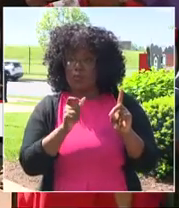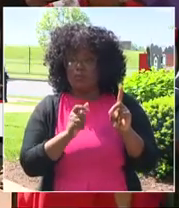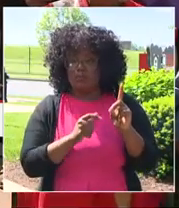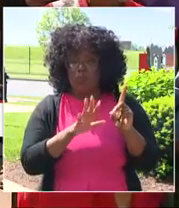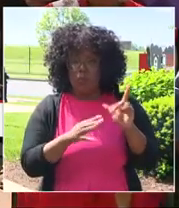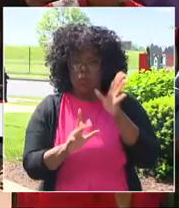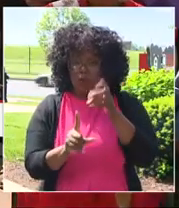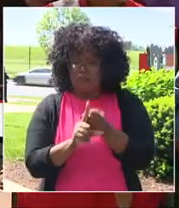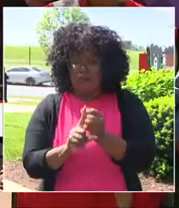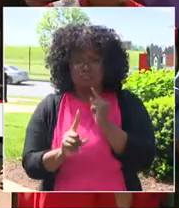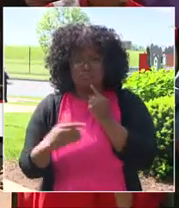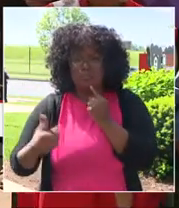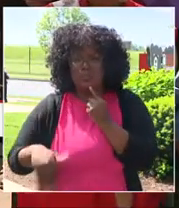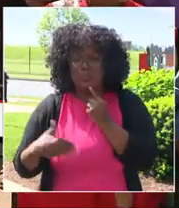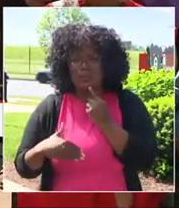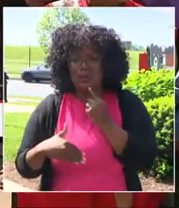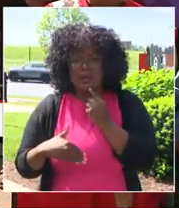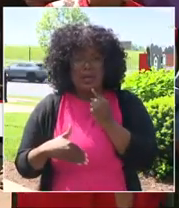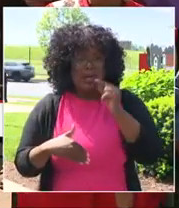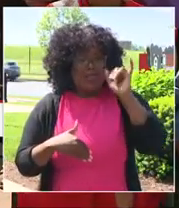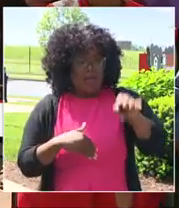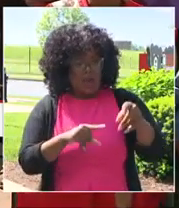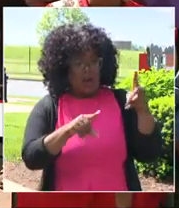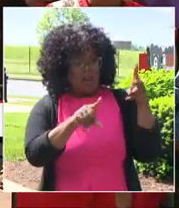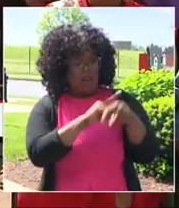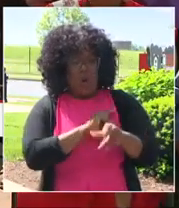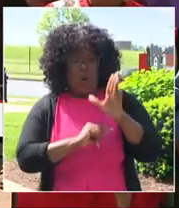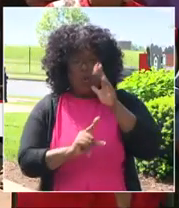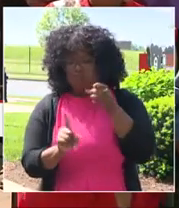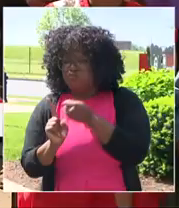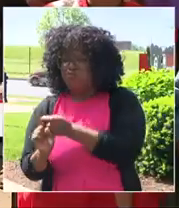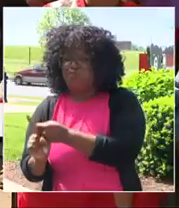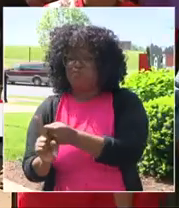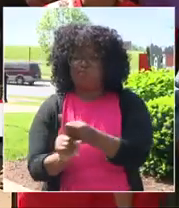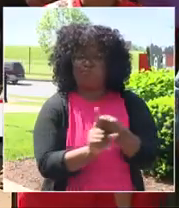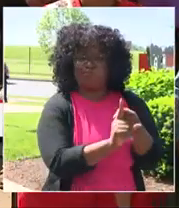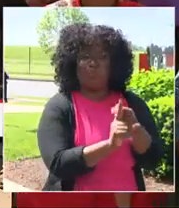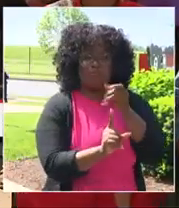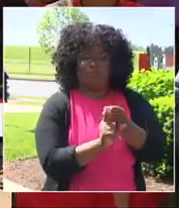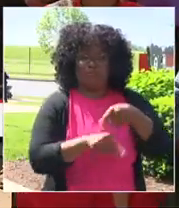affect everyone who relies on Children's National,